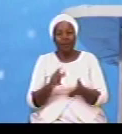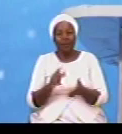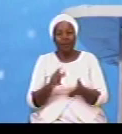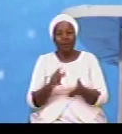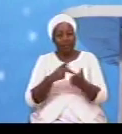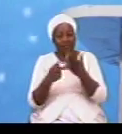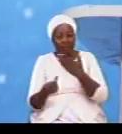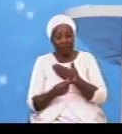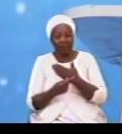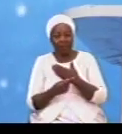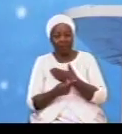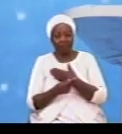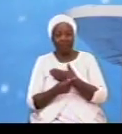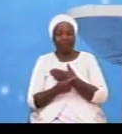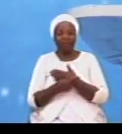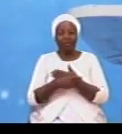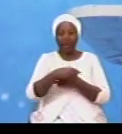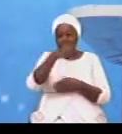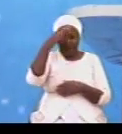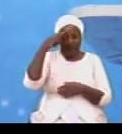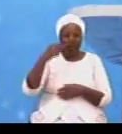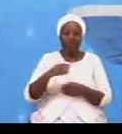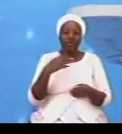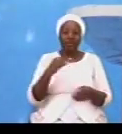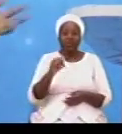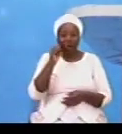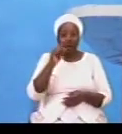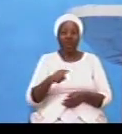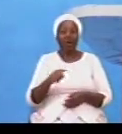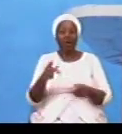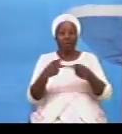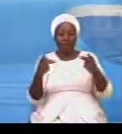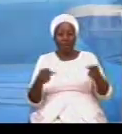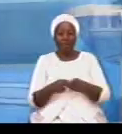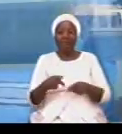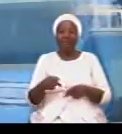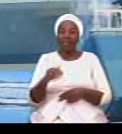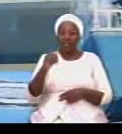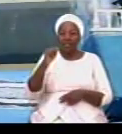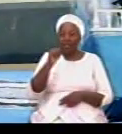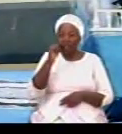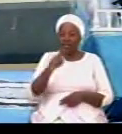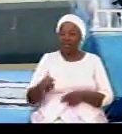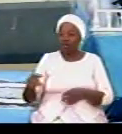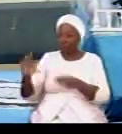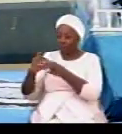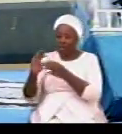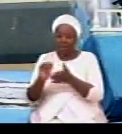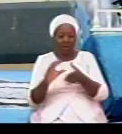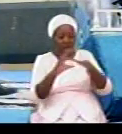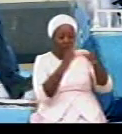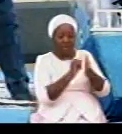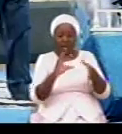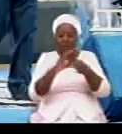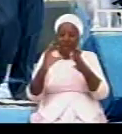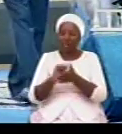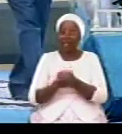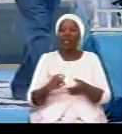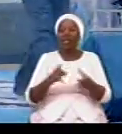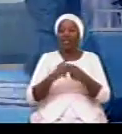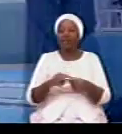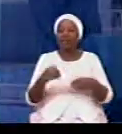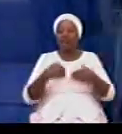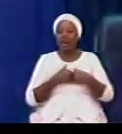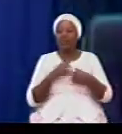woman. She connected that, contacted that, and we had a great meeting. And then she whispered to our